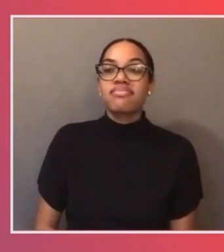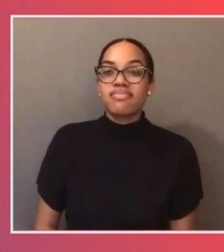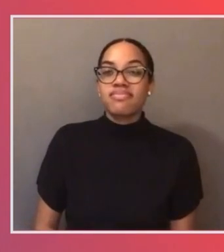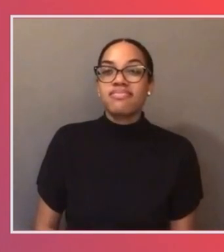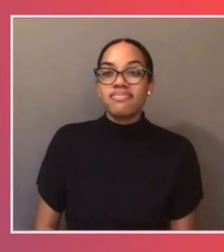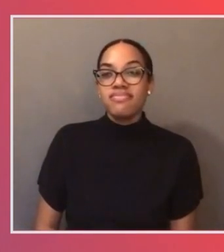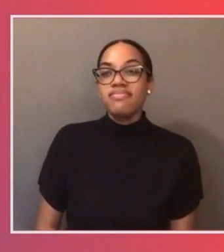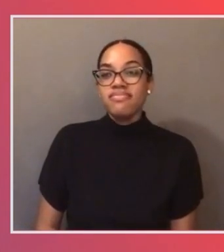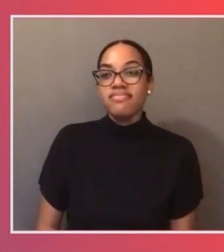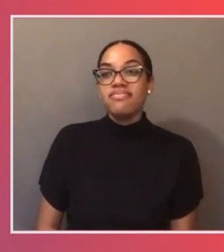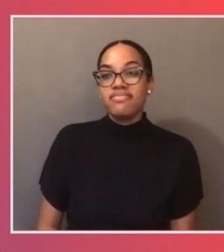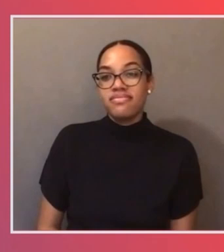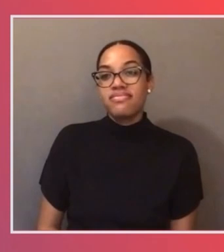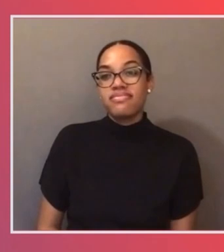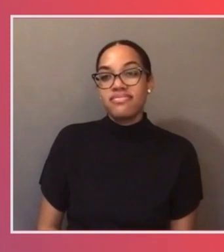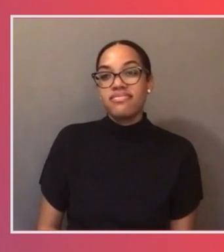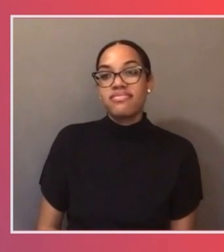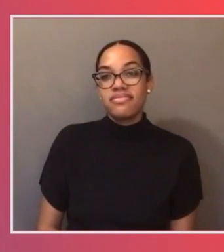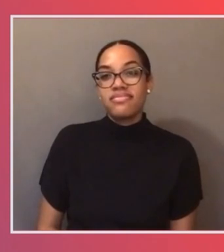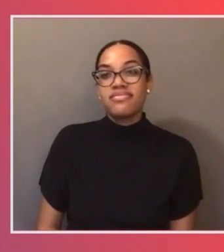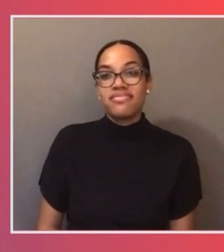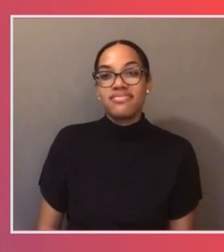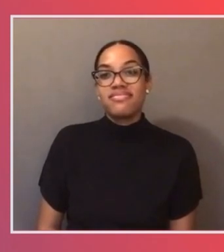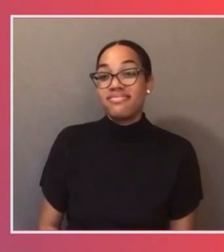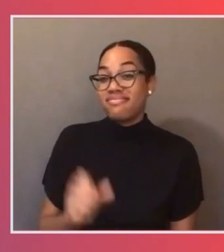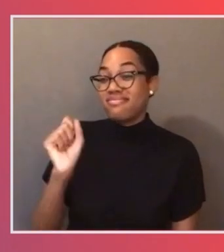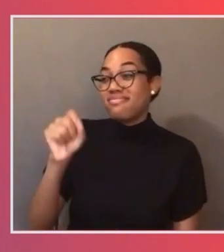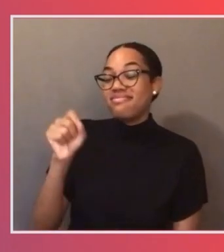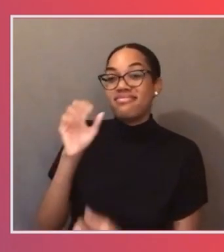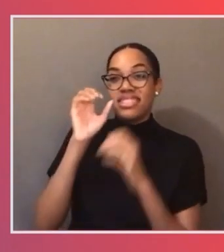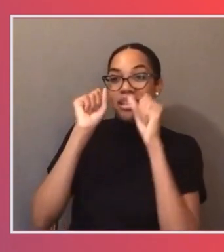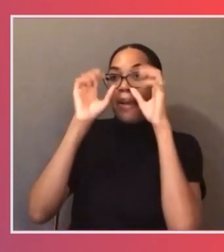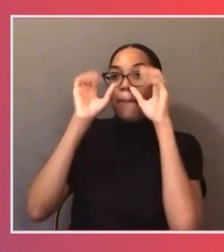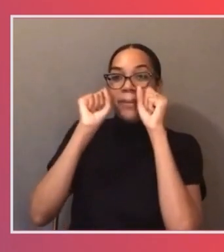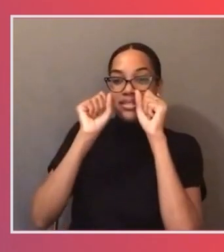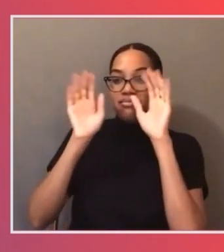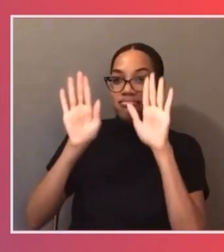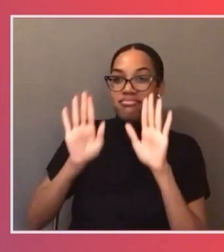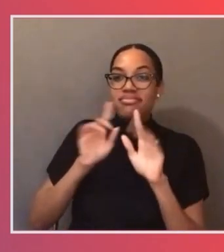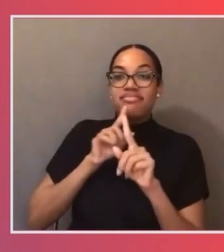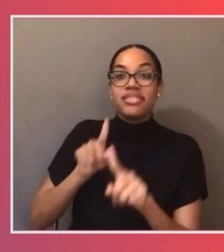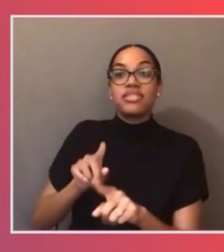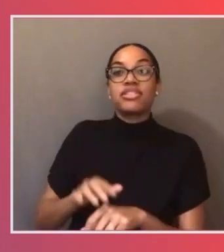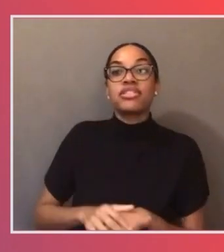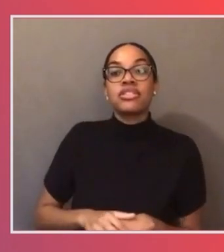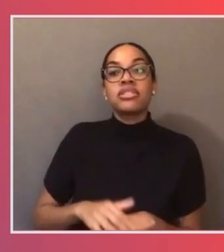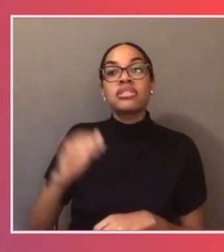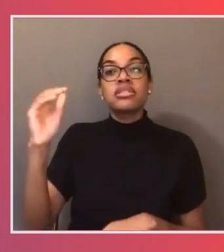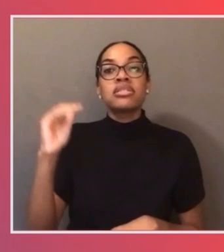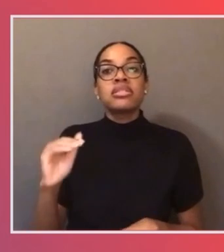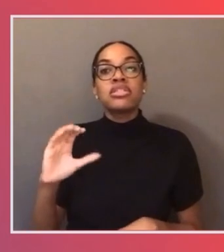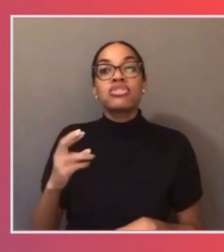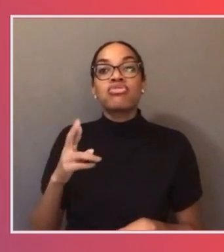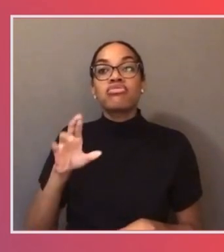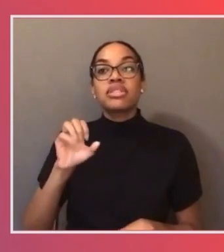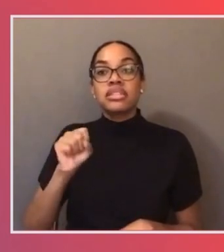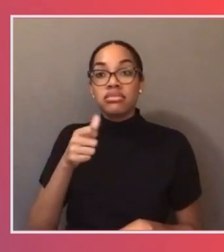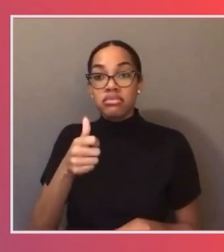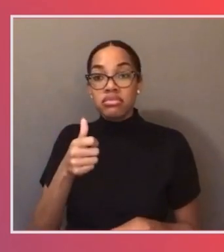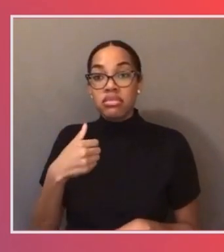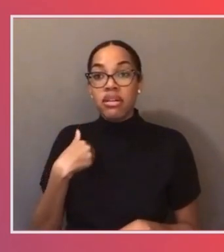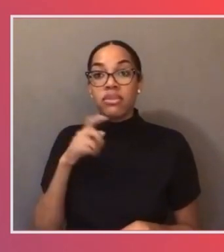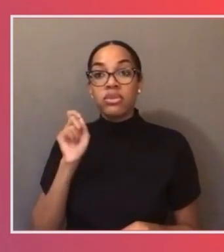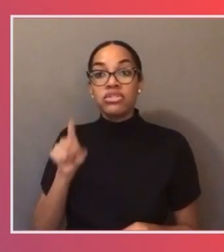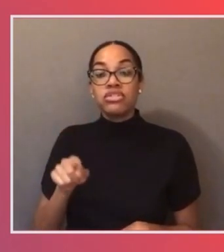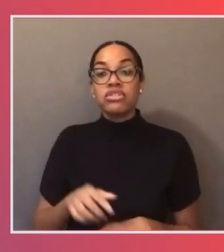Amazing answer. Chris, I think you've got a question. I do. Senator Harris,